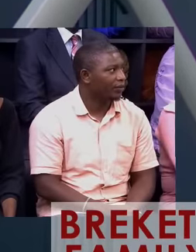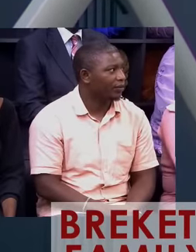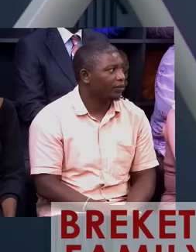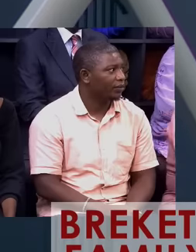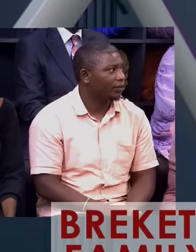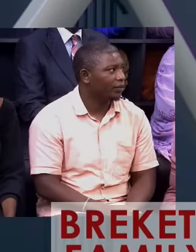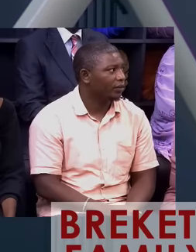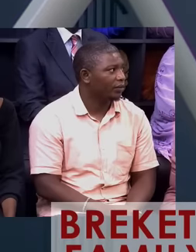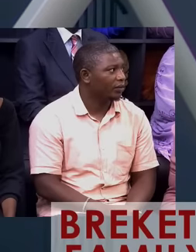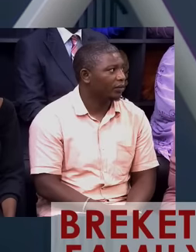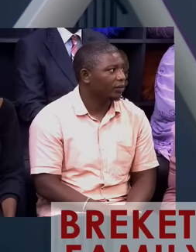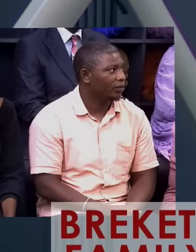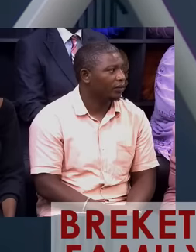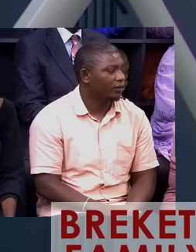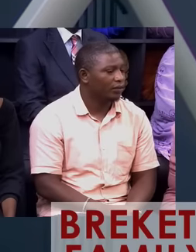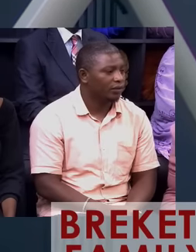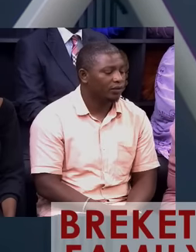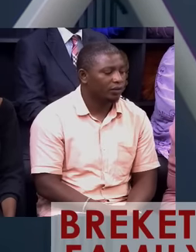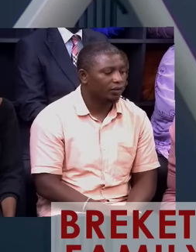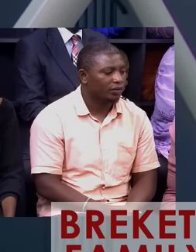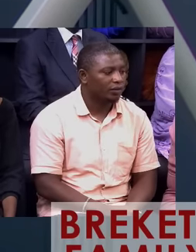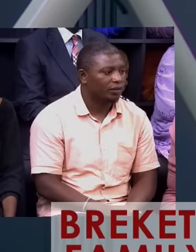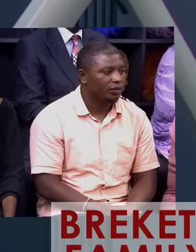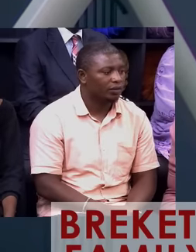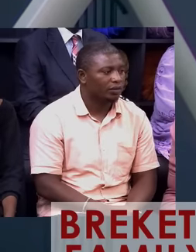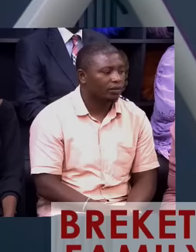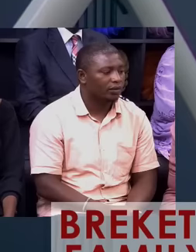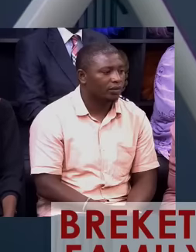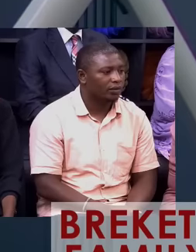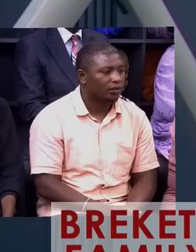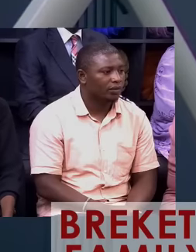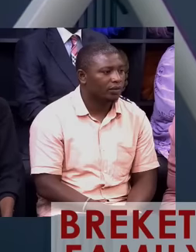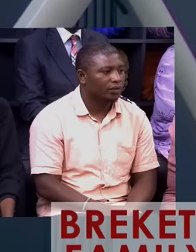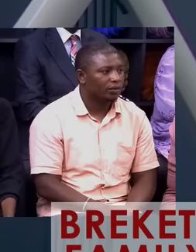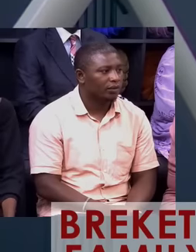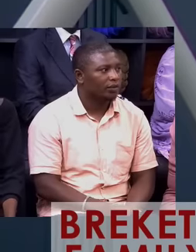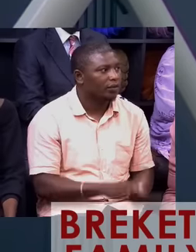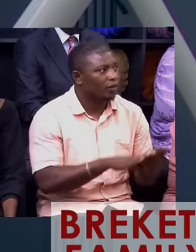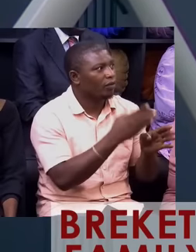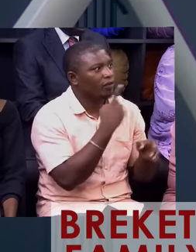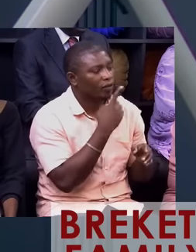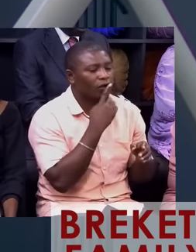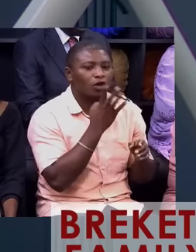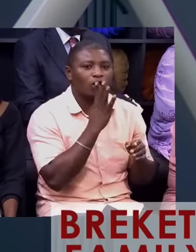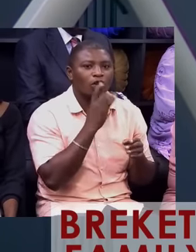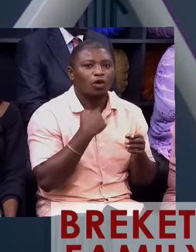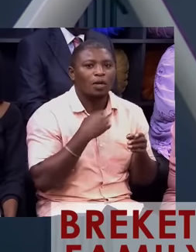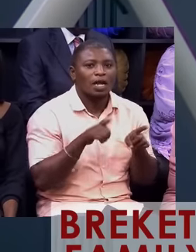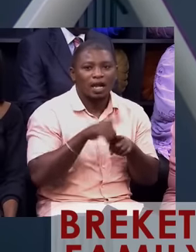hello AR open m talk to me like man talk talking to a